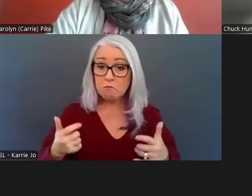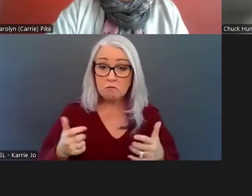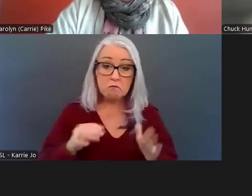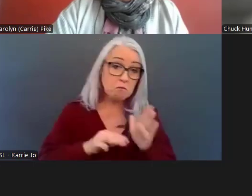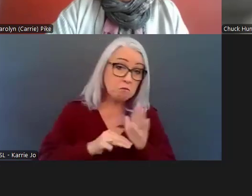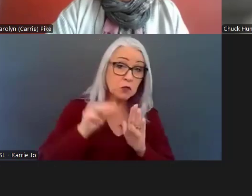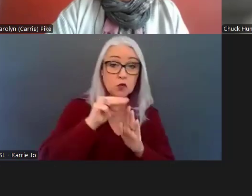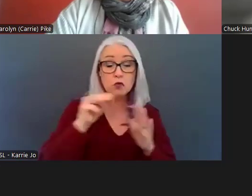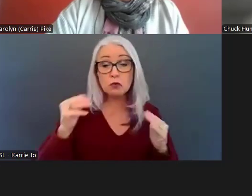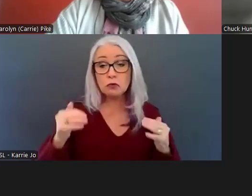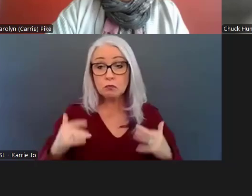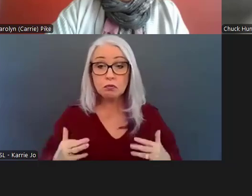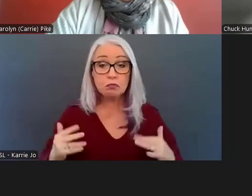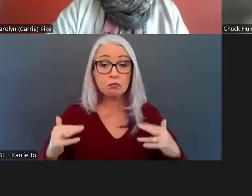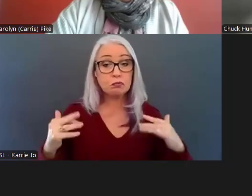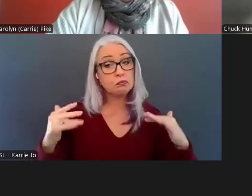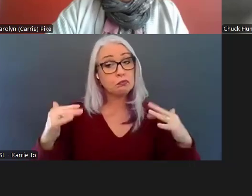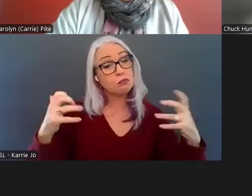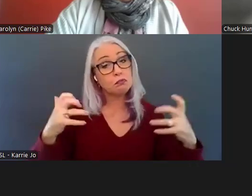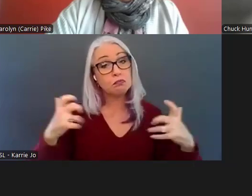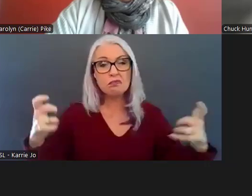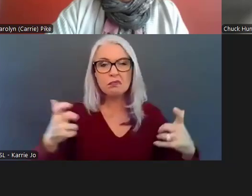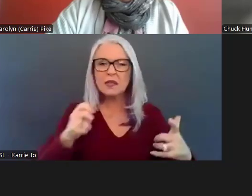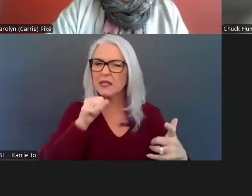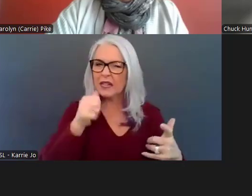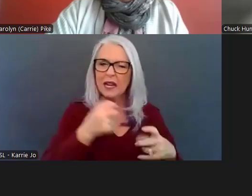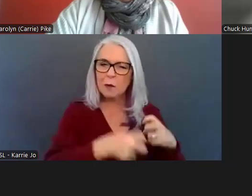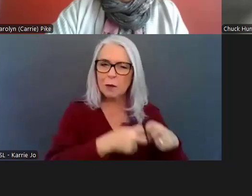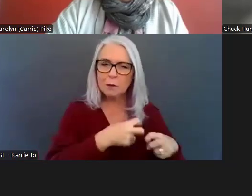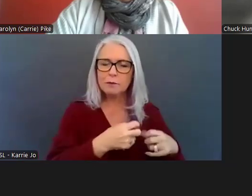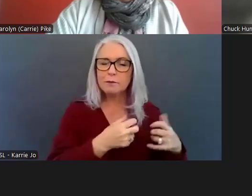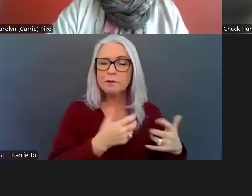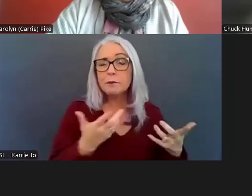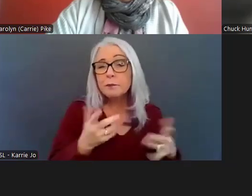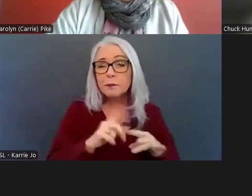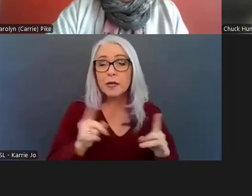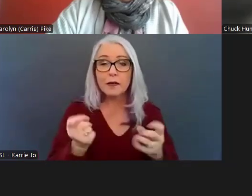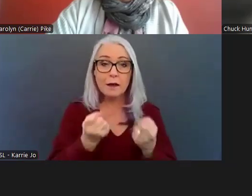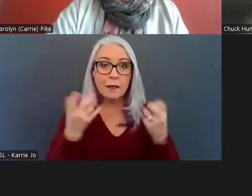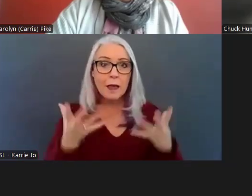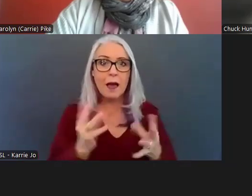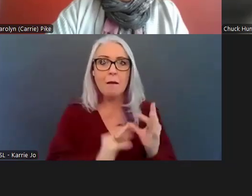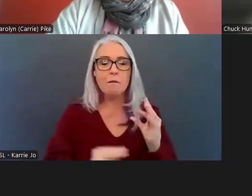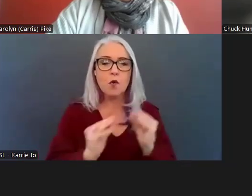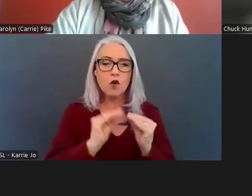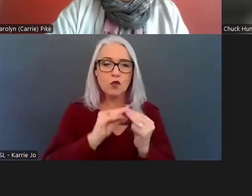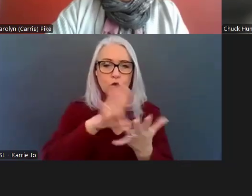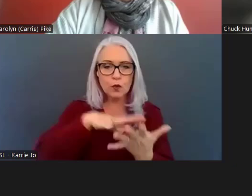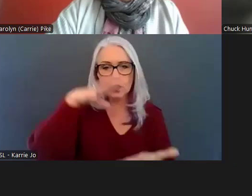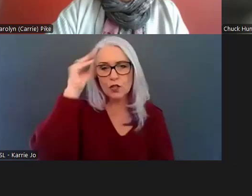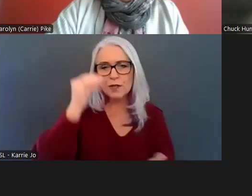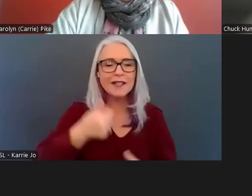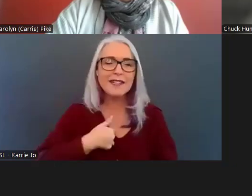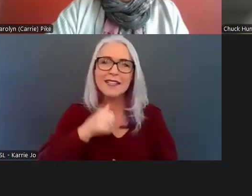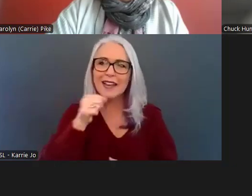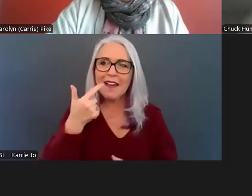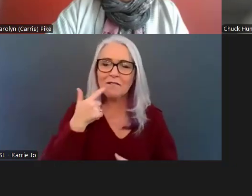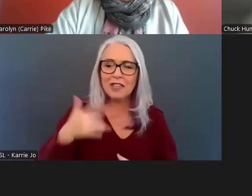hyphae building up in the soil, it wasn't as big an issue, but still a lot to learn on it. I guess I didn't mean to belittle it. I just